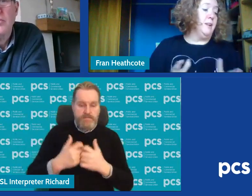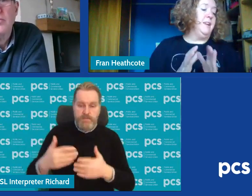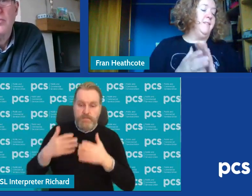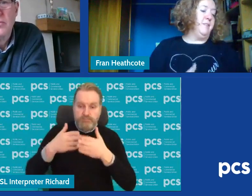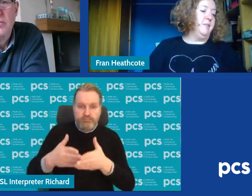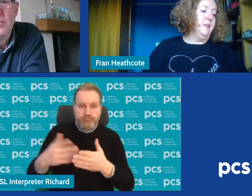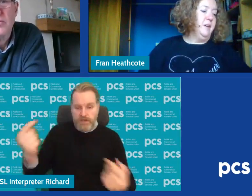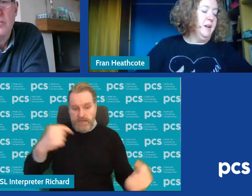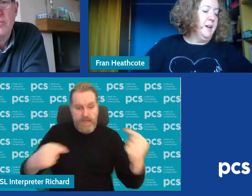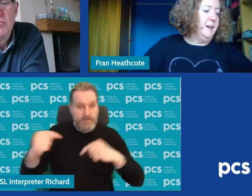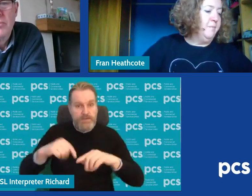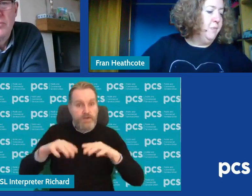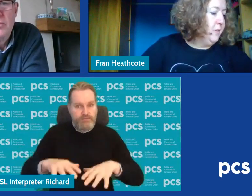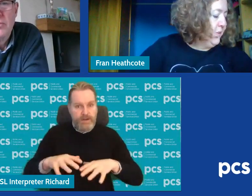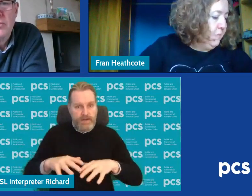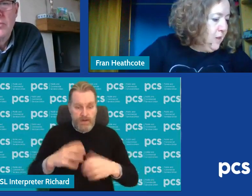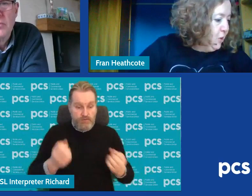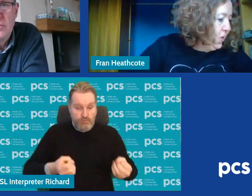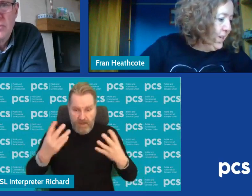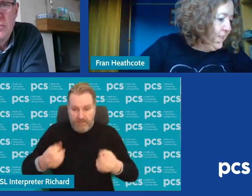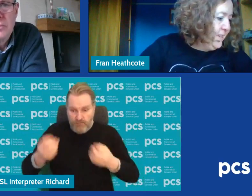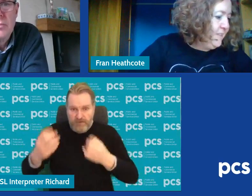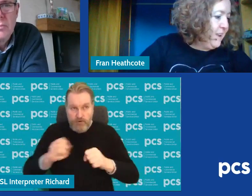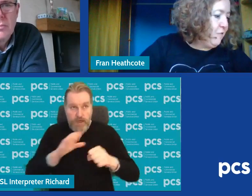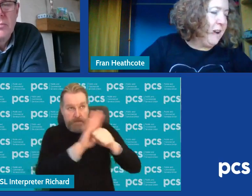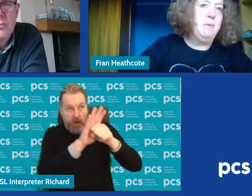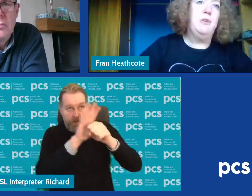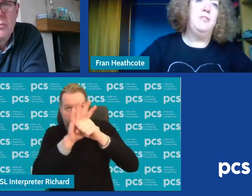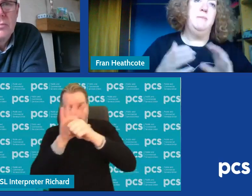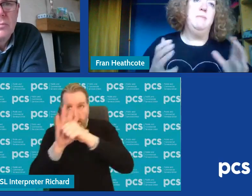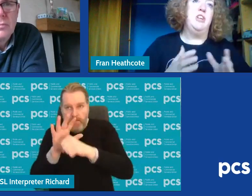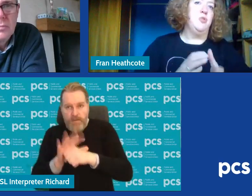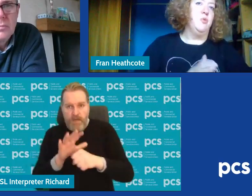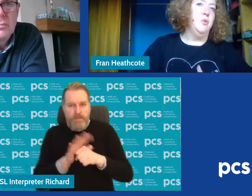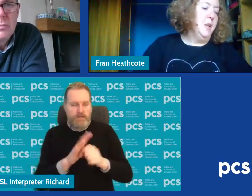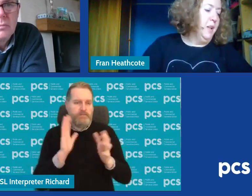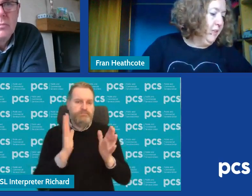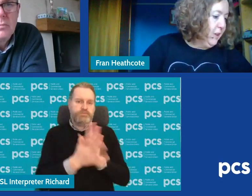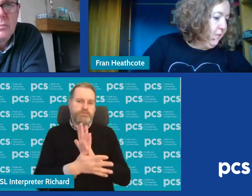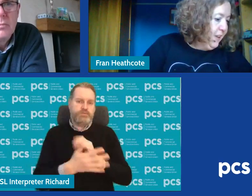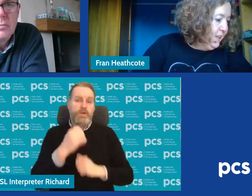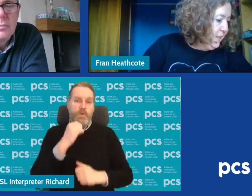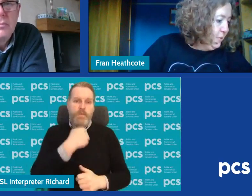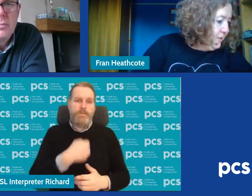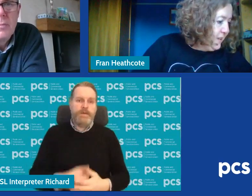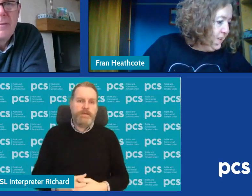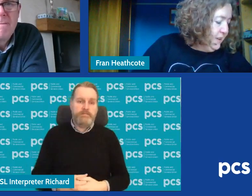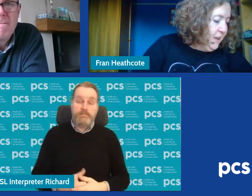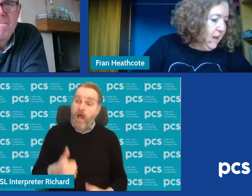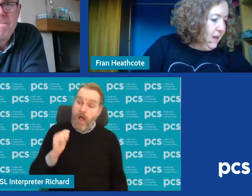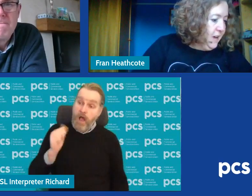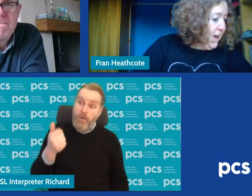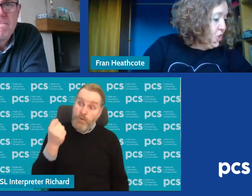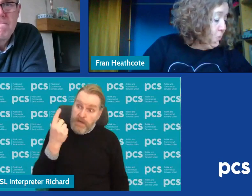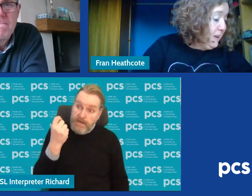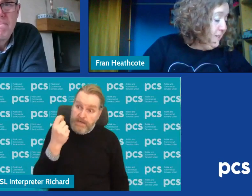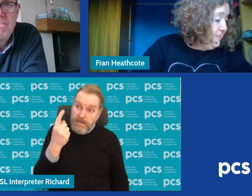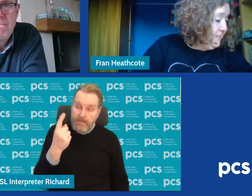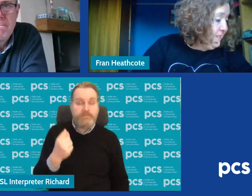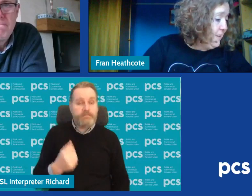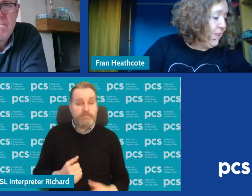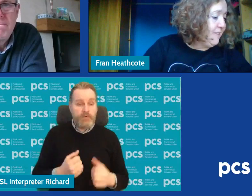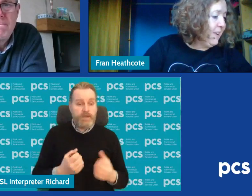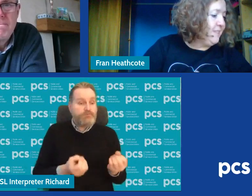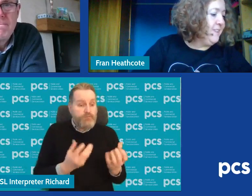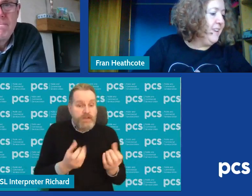Graham Crilly. So, some really good ideas there, Graham, and obviously make sure that you feed those in. Angela